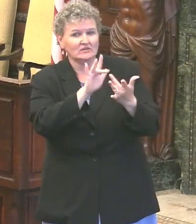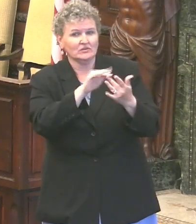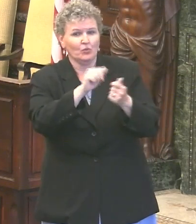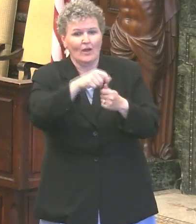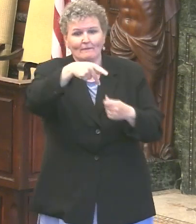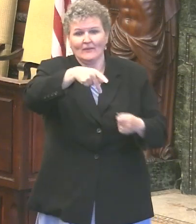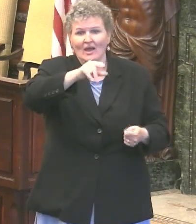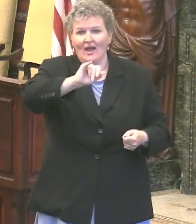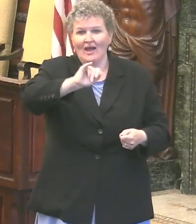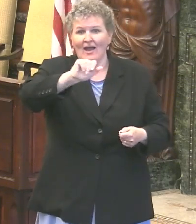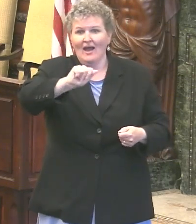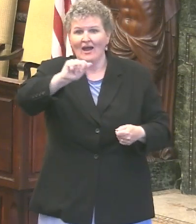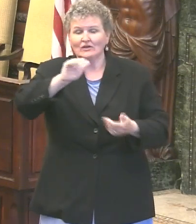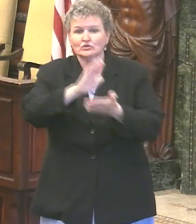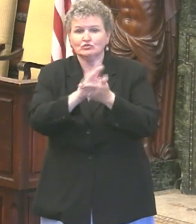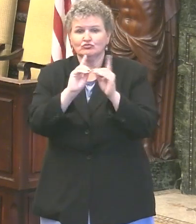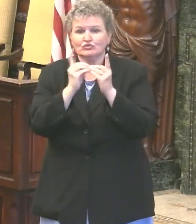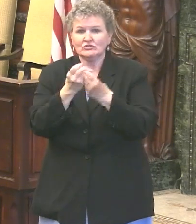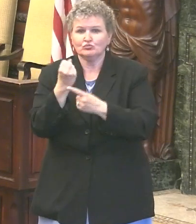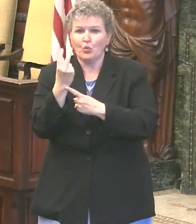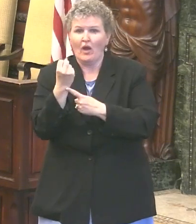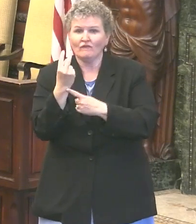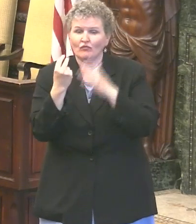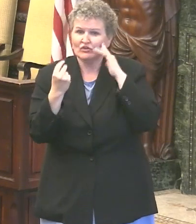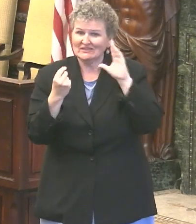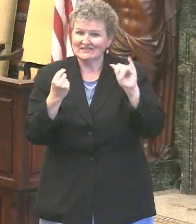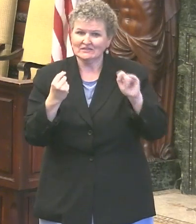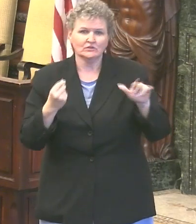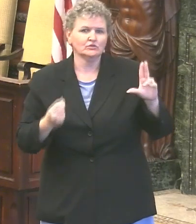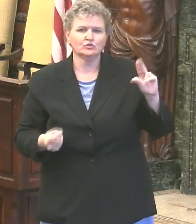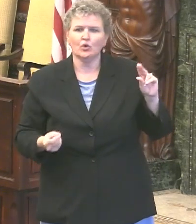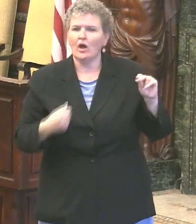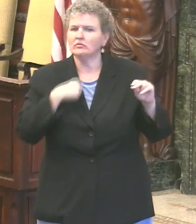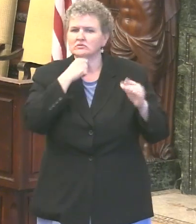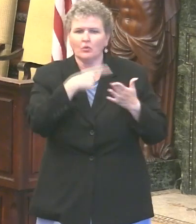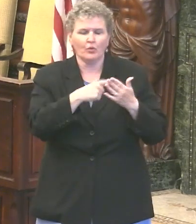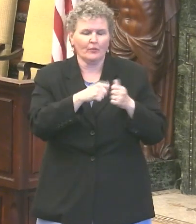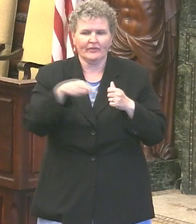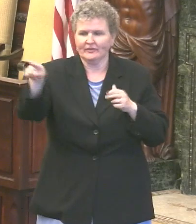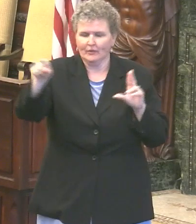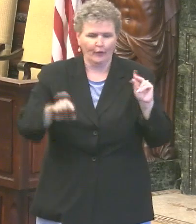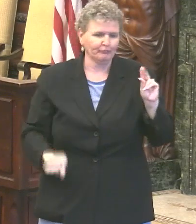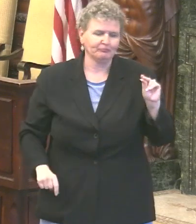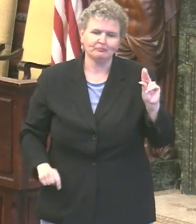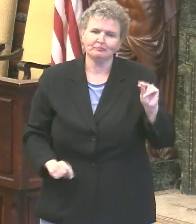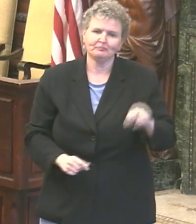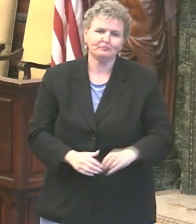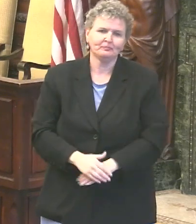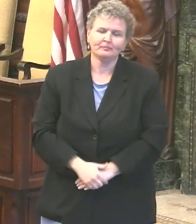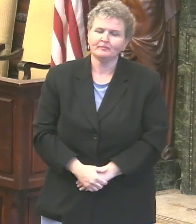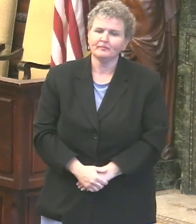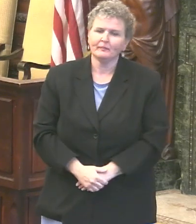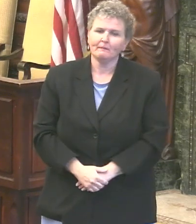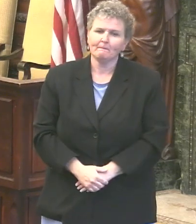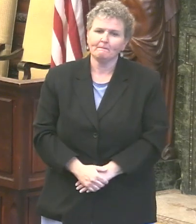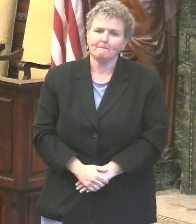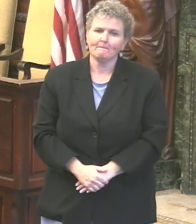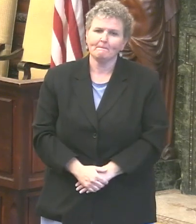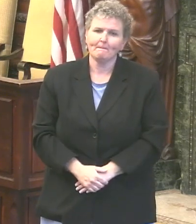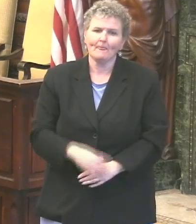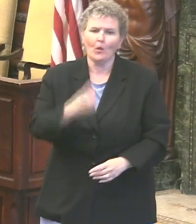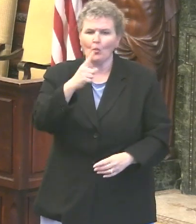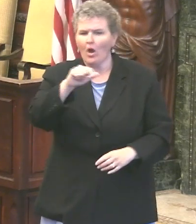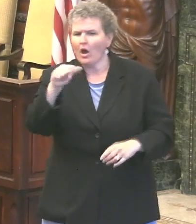District 12, like for the city? I have not had any conversation with them, no. Okay, and just one other thing with